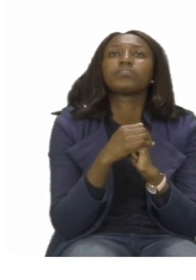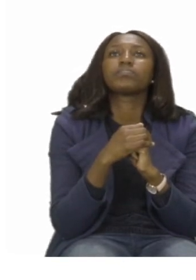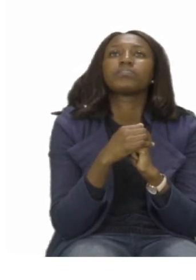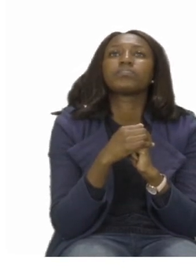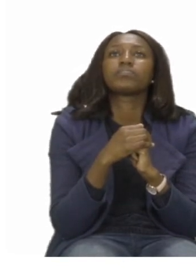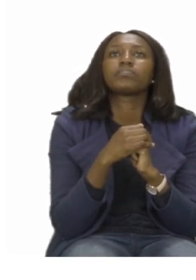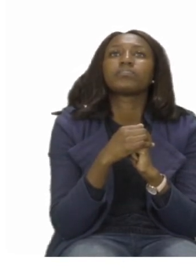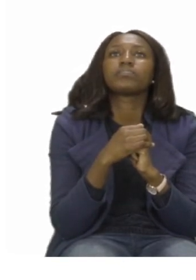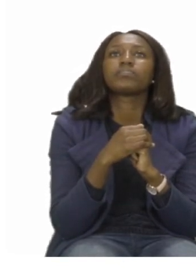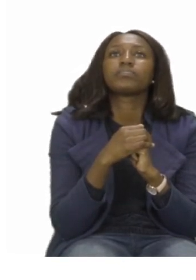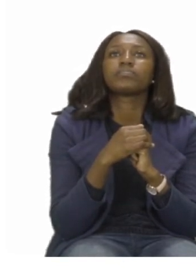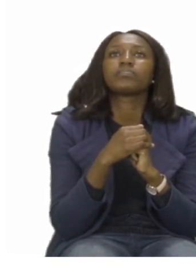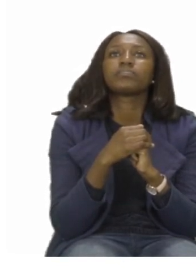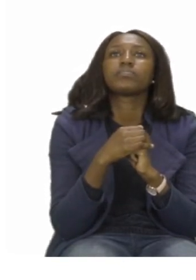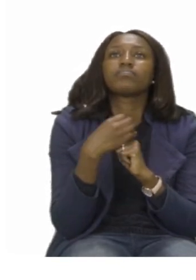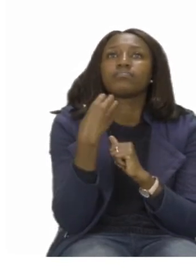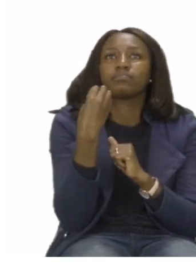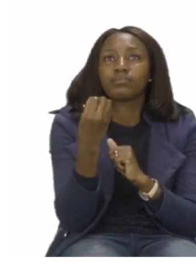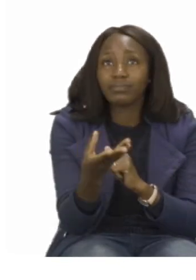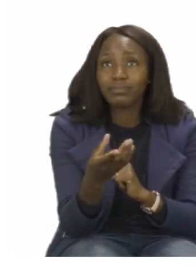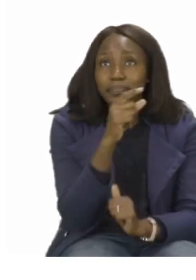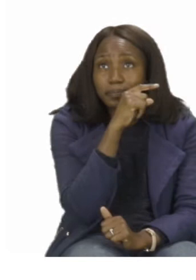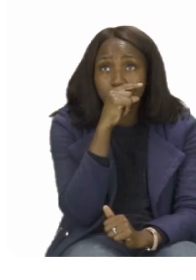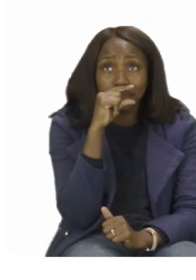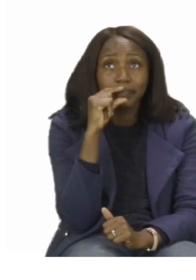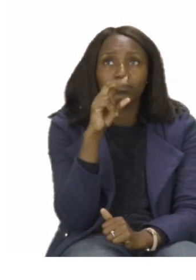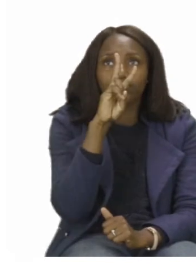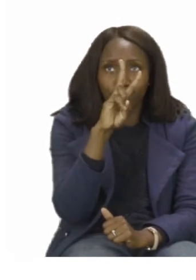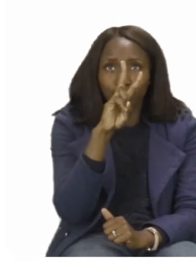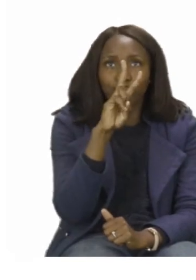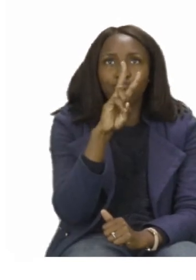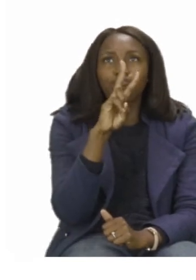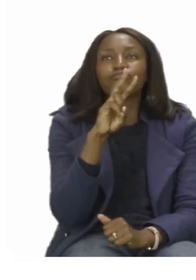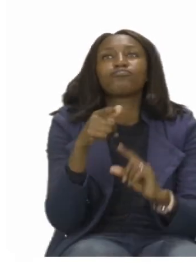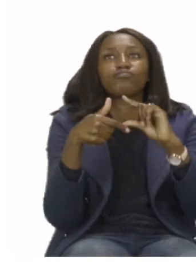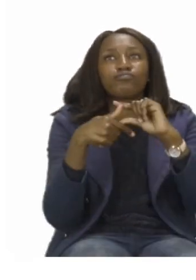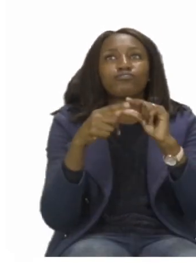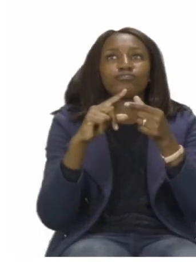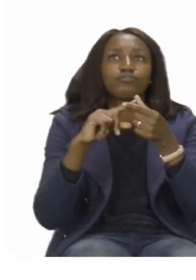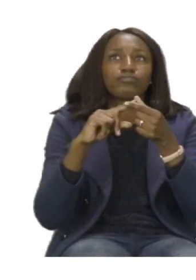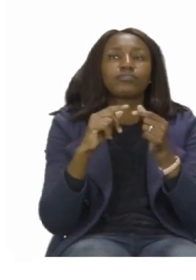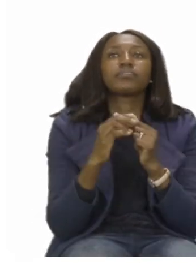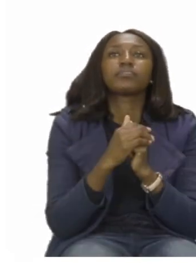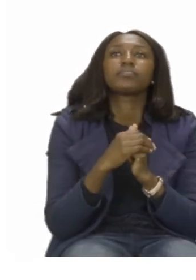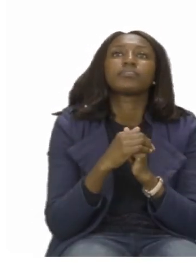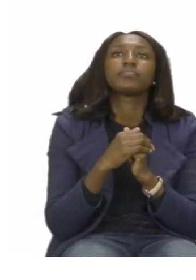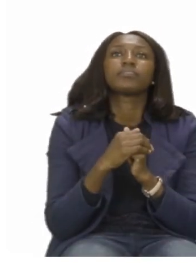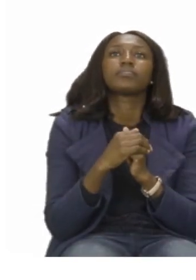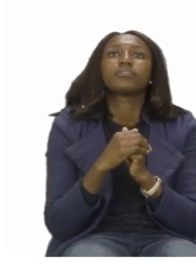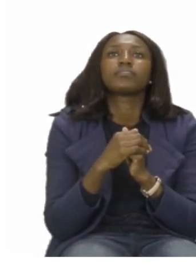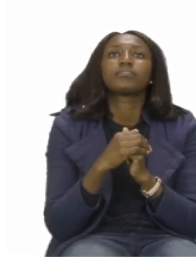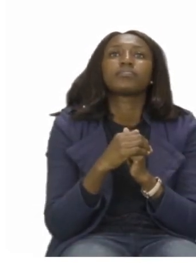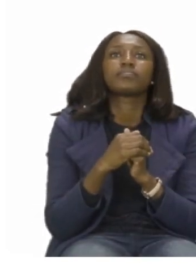also provide the 2D name. Okay, so there you will see